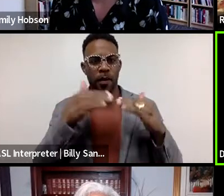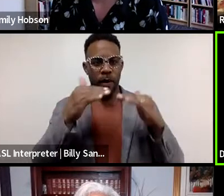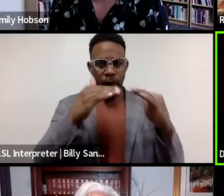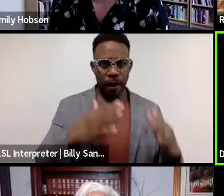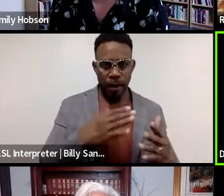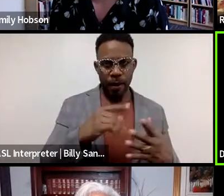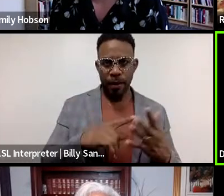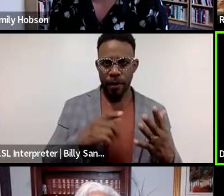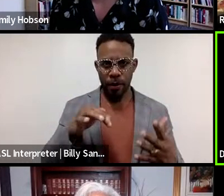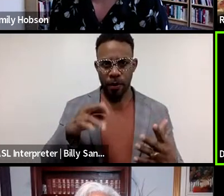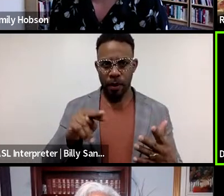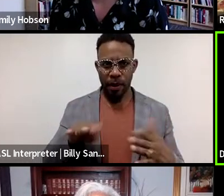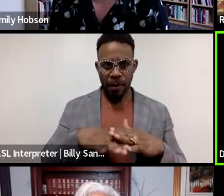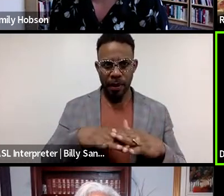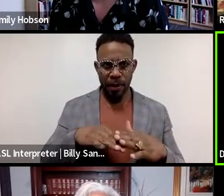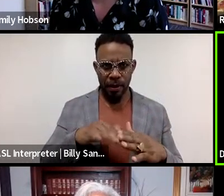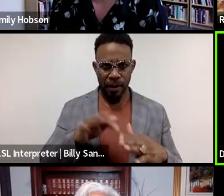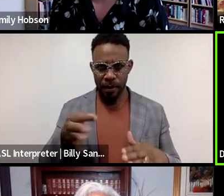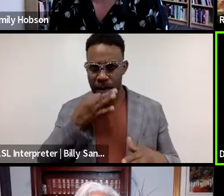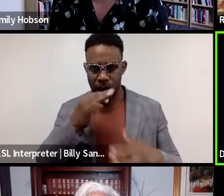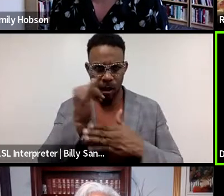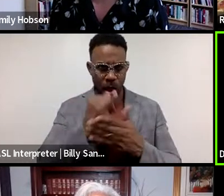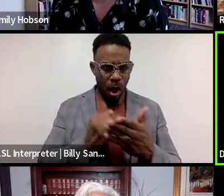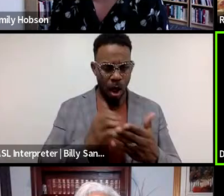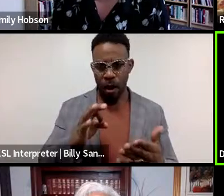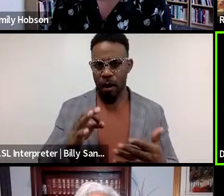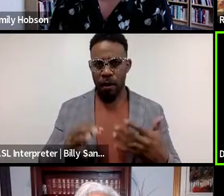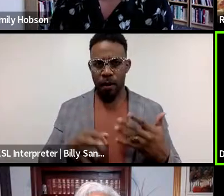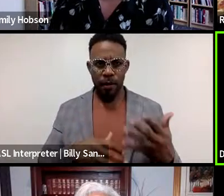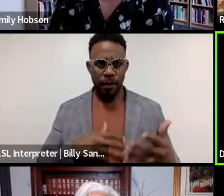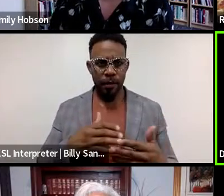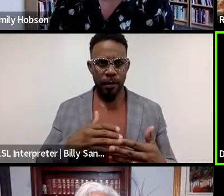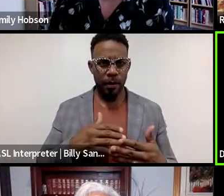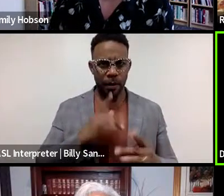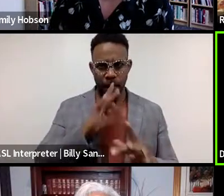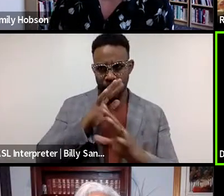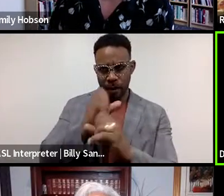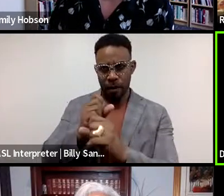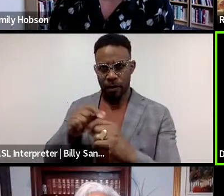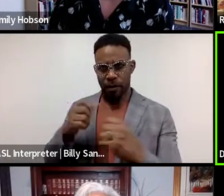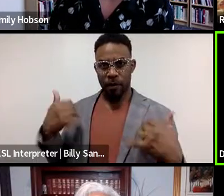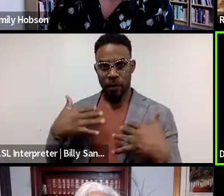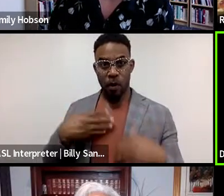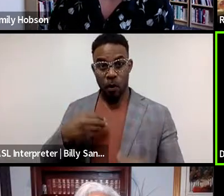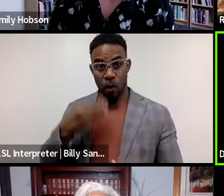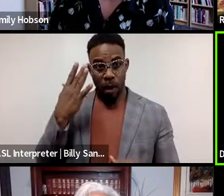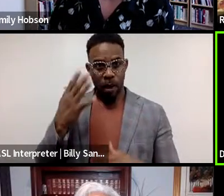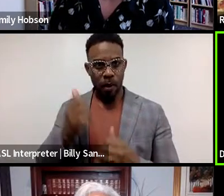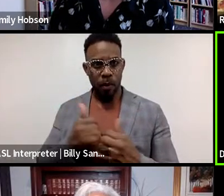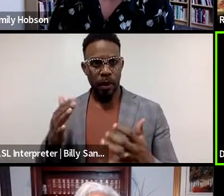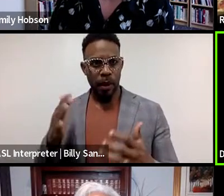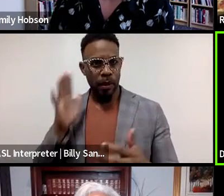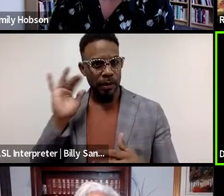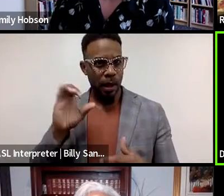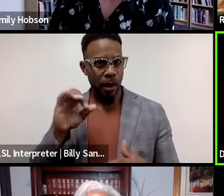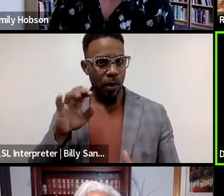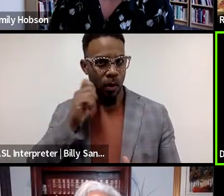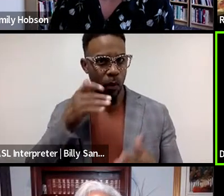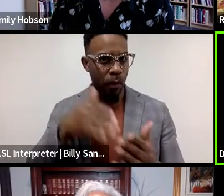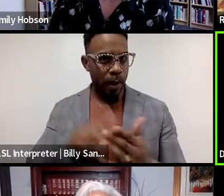and Reagan basically mastered the art of appealing to the fears of whites without sounding